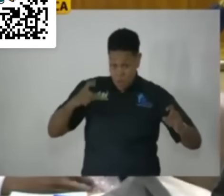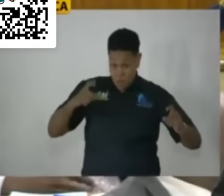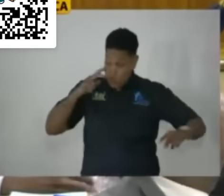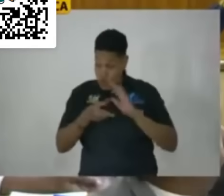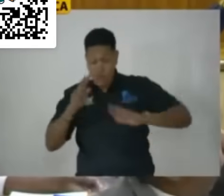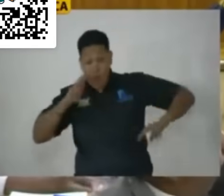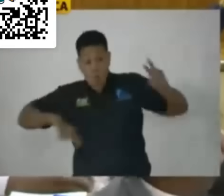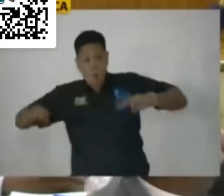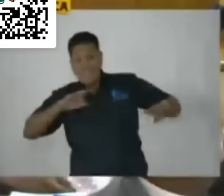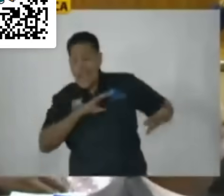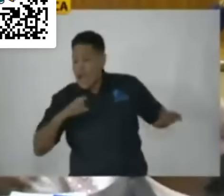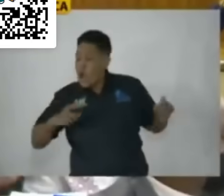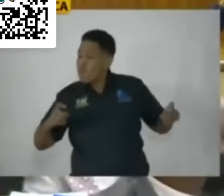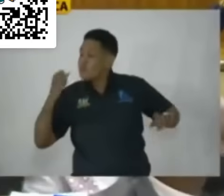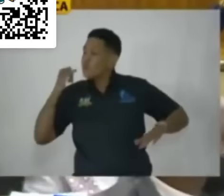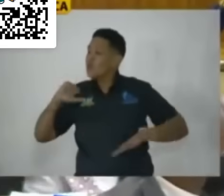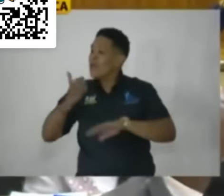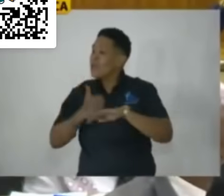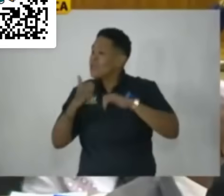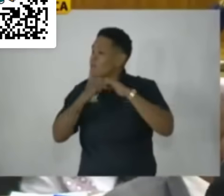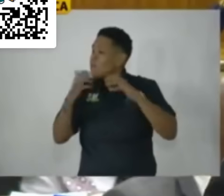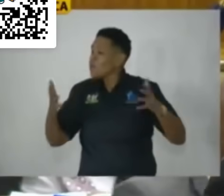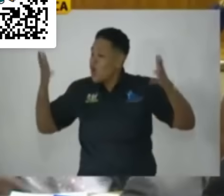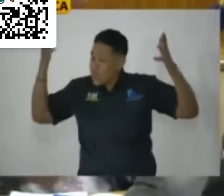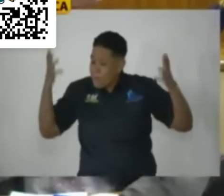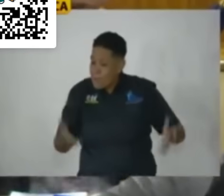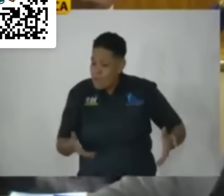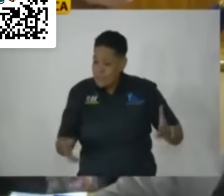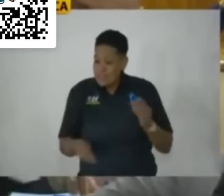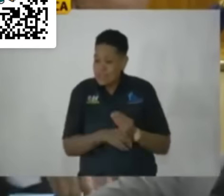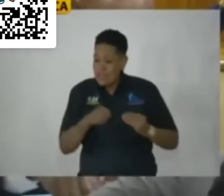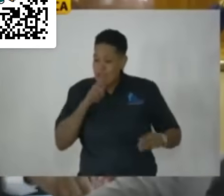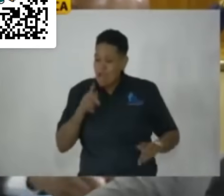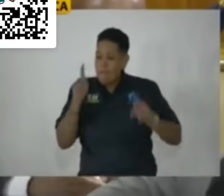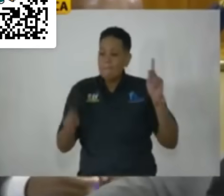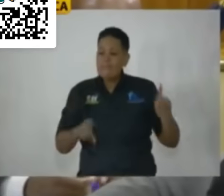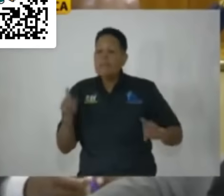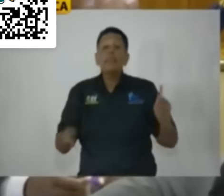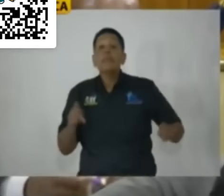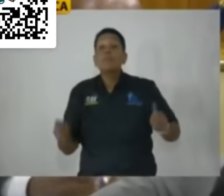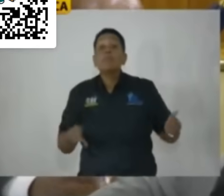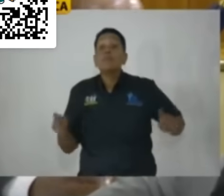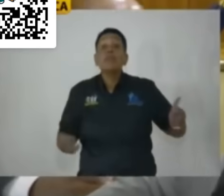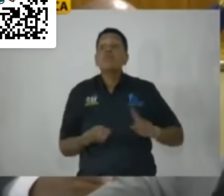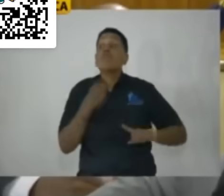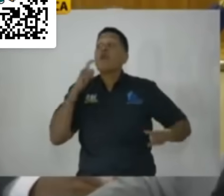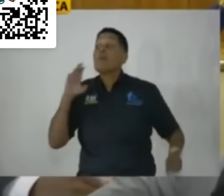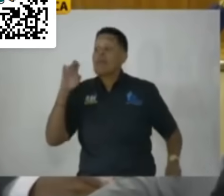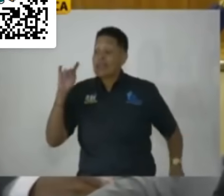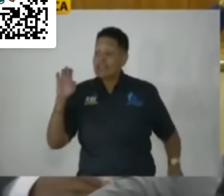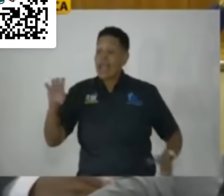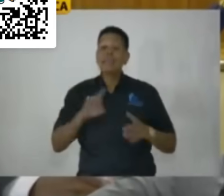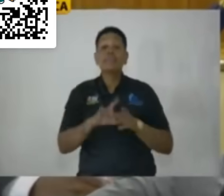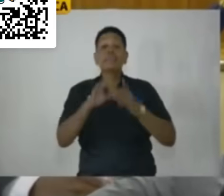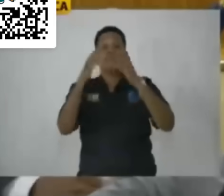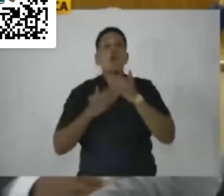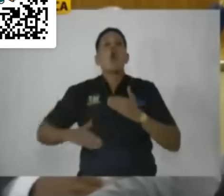are supposed to be established without the presence of persons from the executive